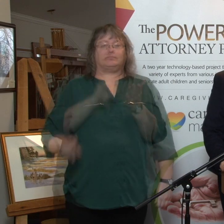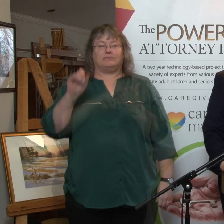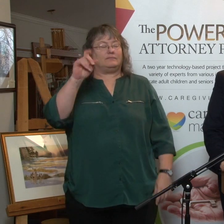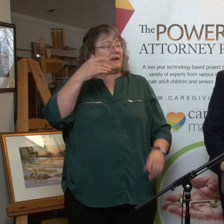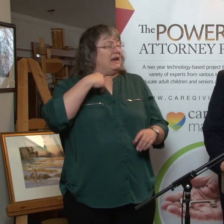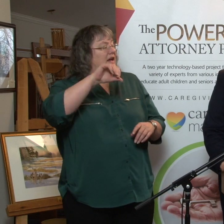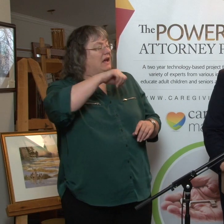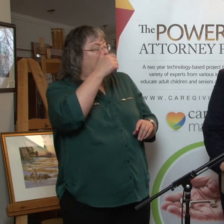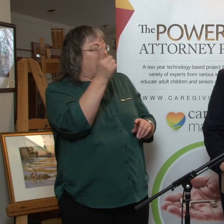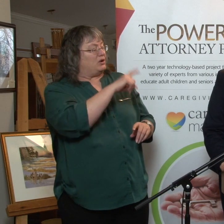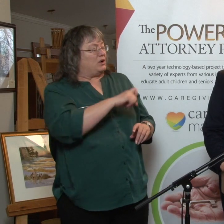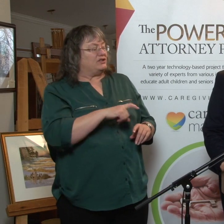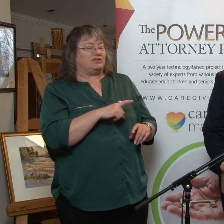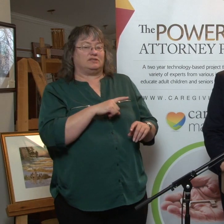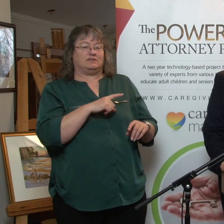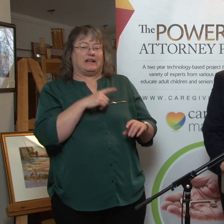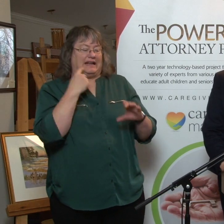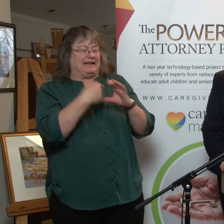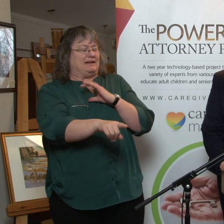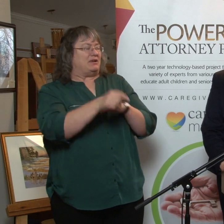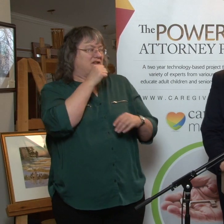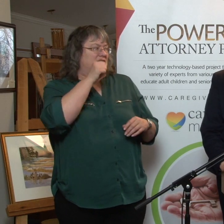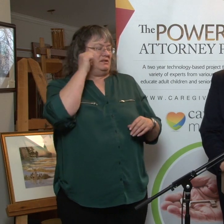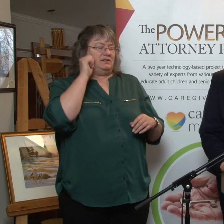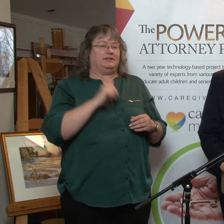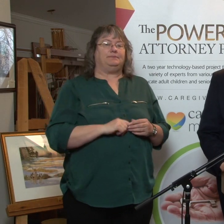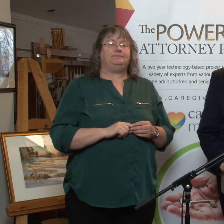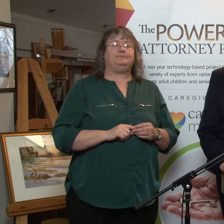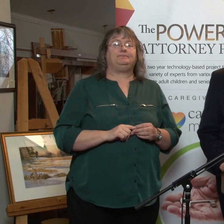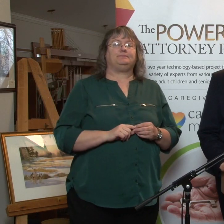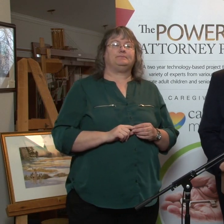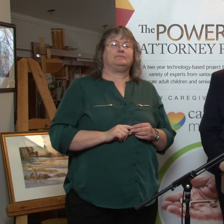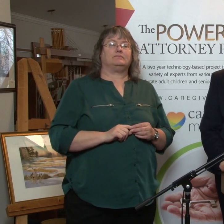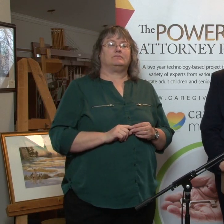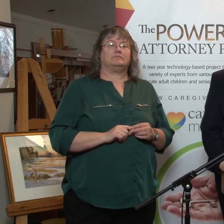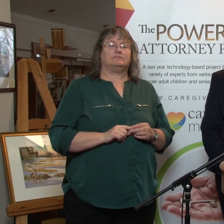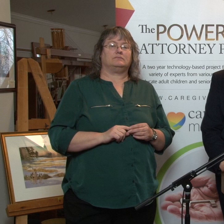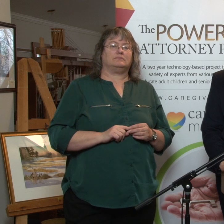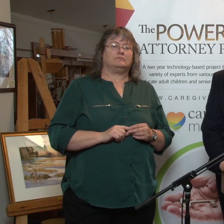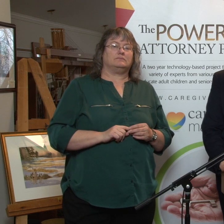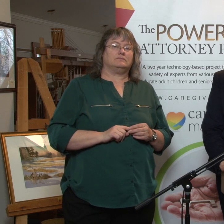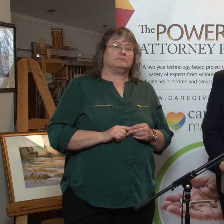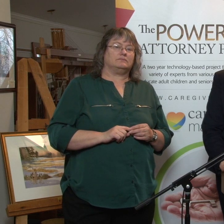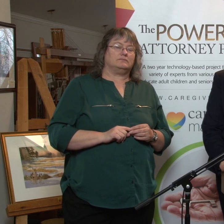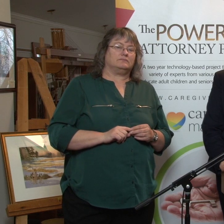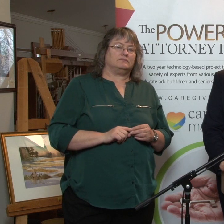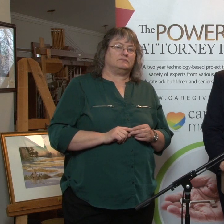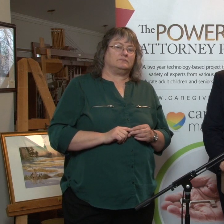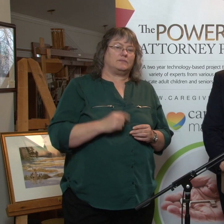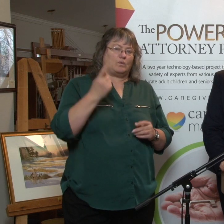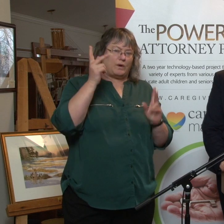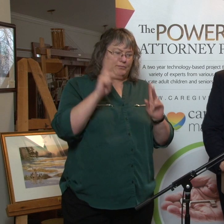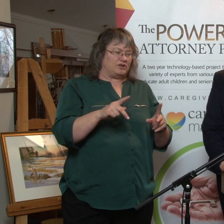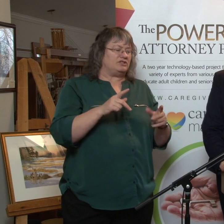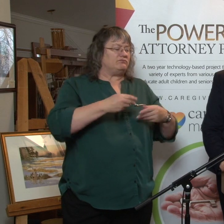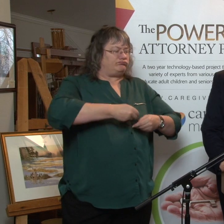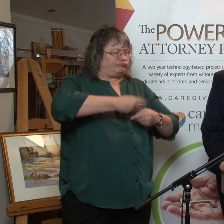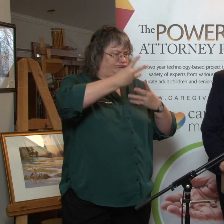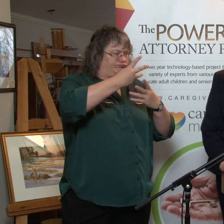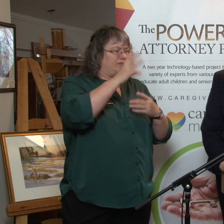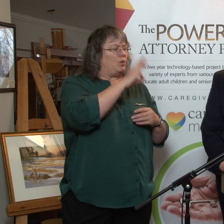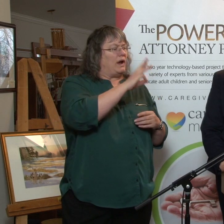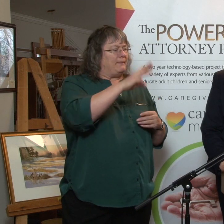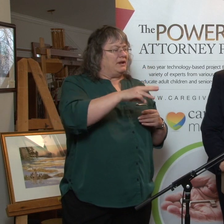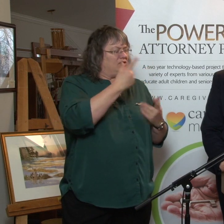another question that I got on an email yesterday, and the person went to your website and tried